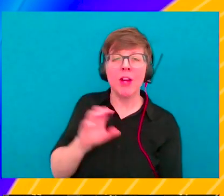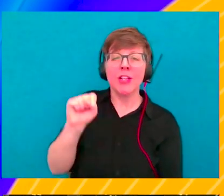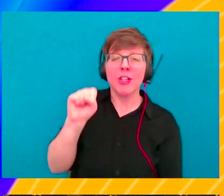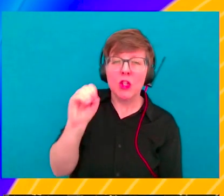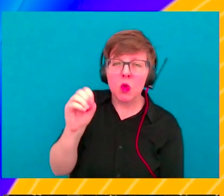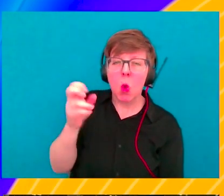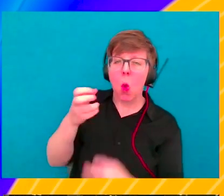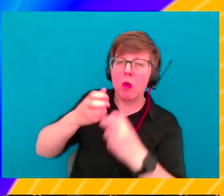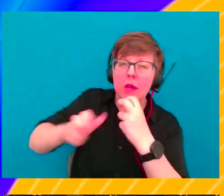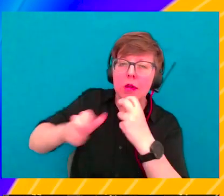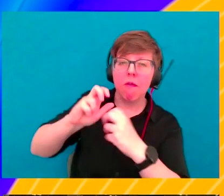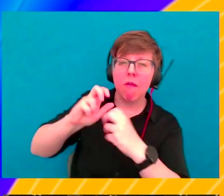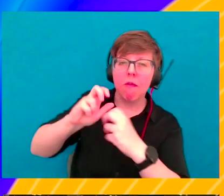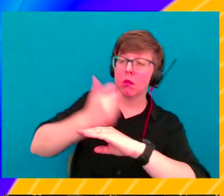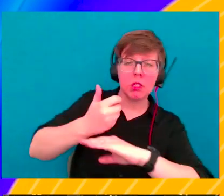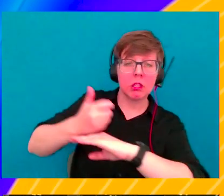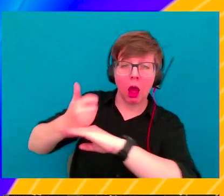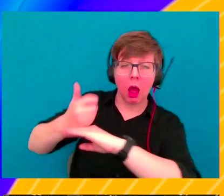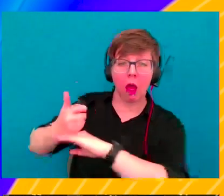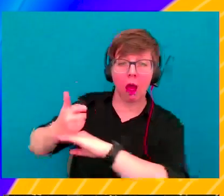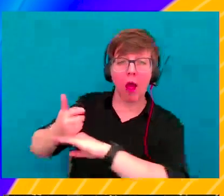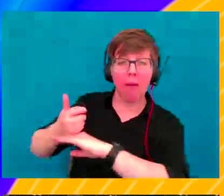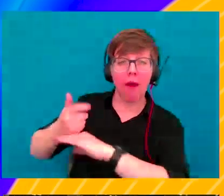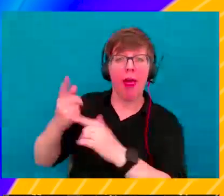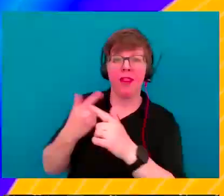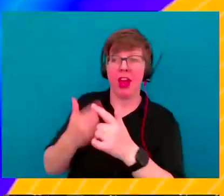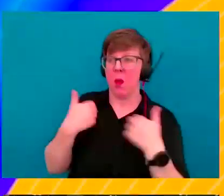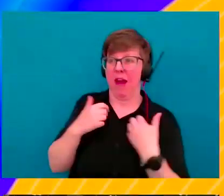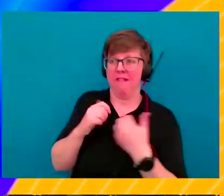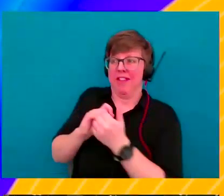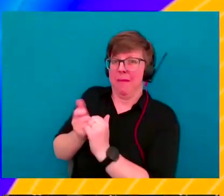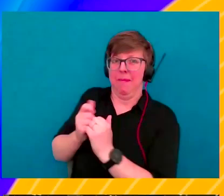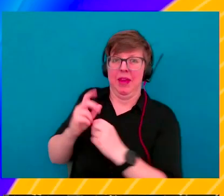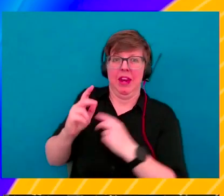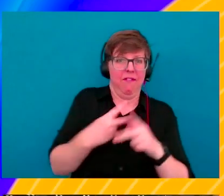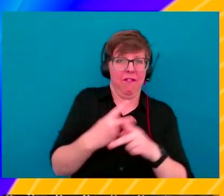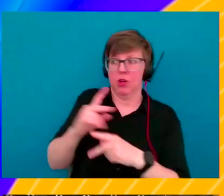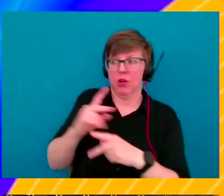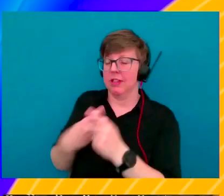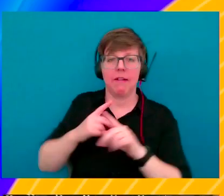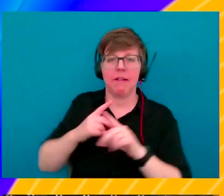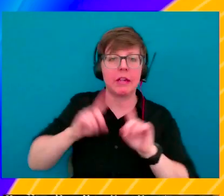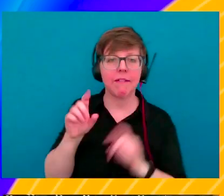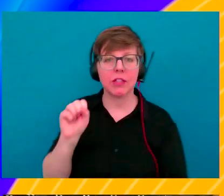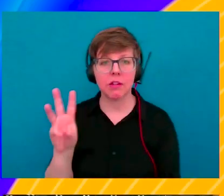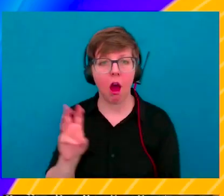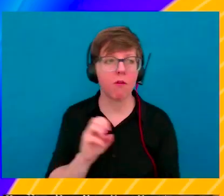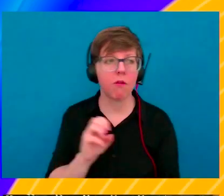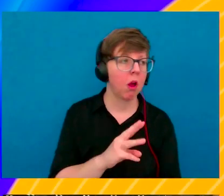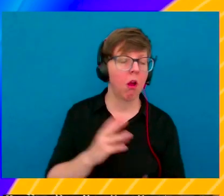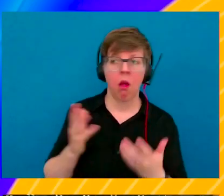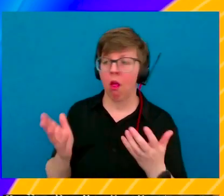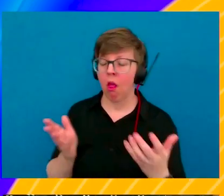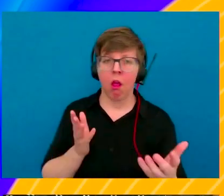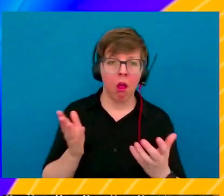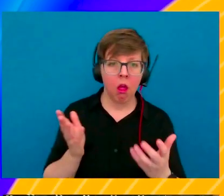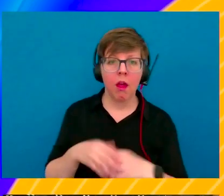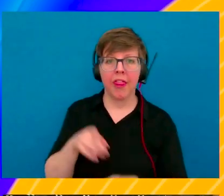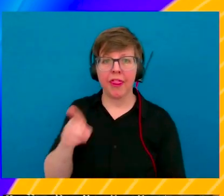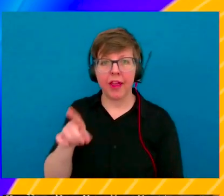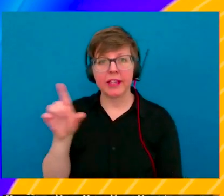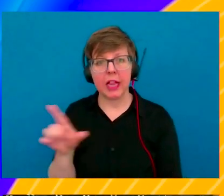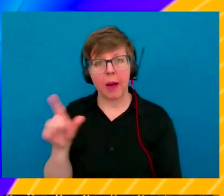of this stuff up. Right. And then you have like competing versions of these different softwares. Yeah. Like, oh well, this library requires